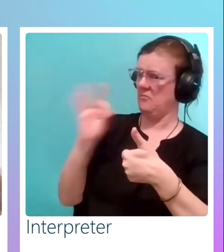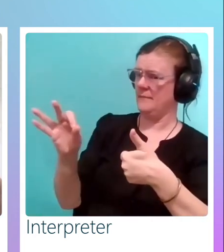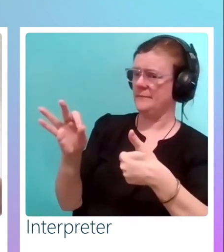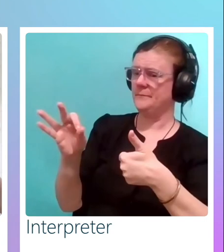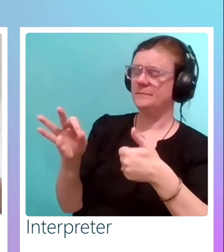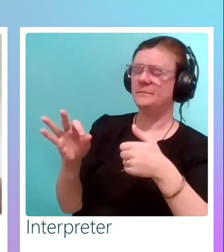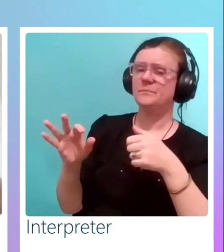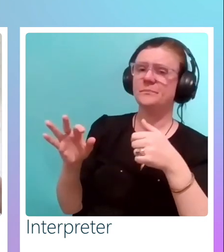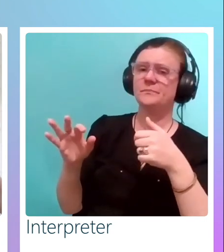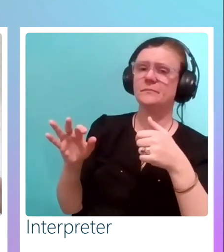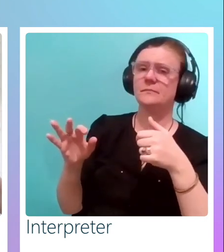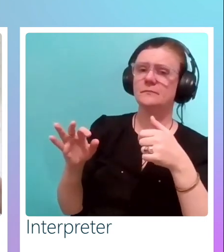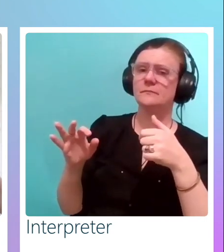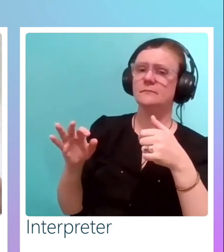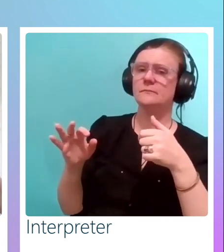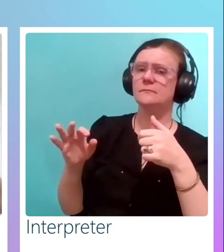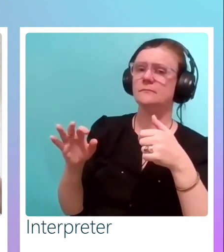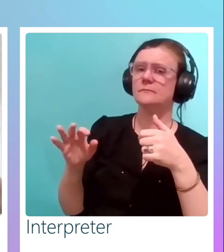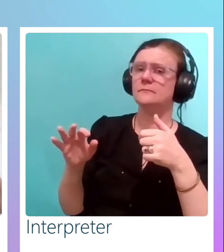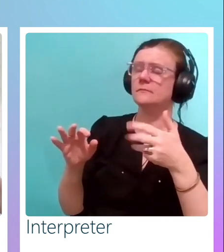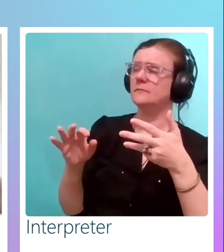I mean, if you want to describe,